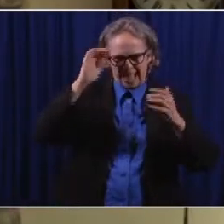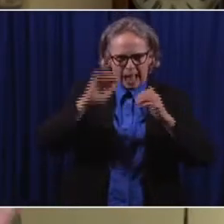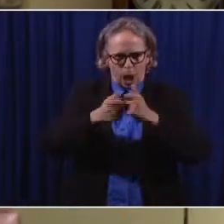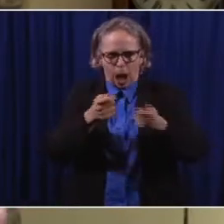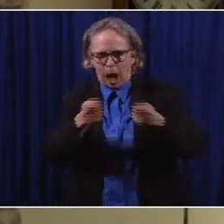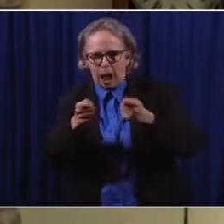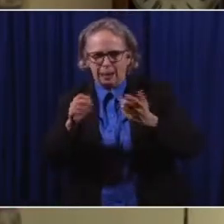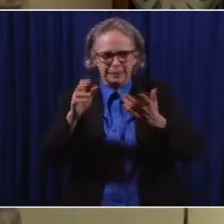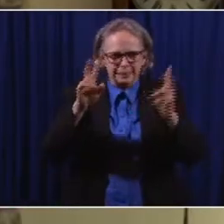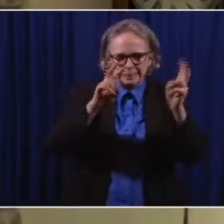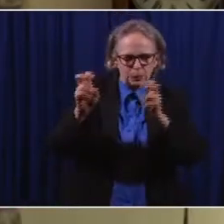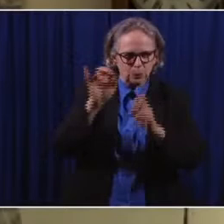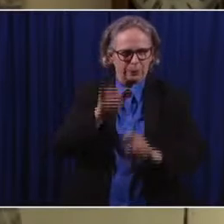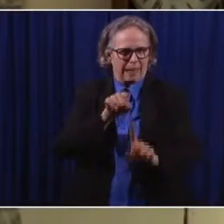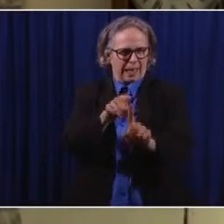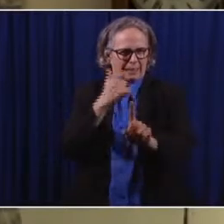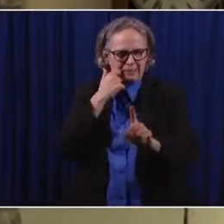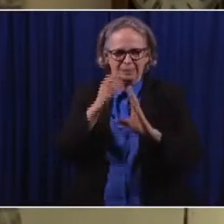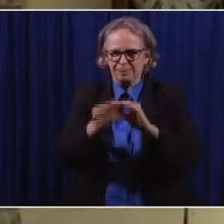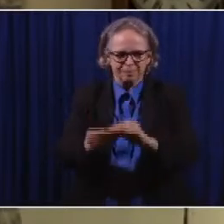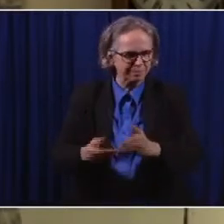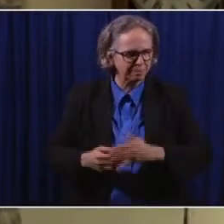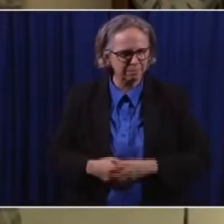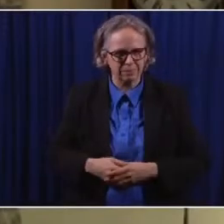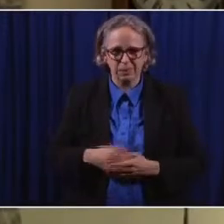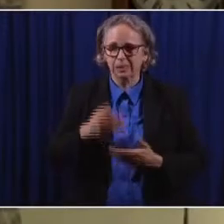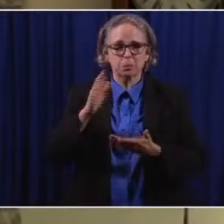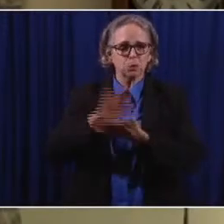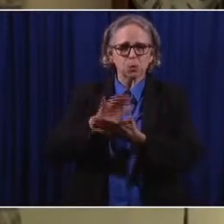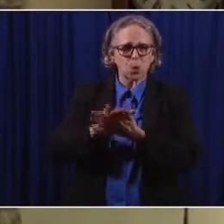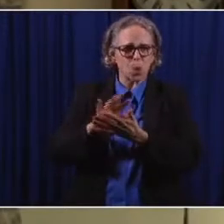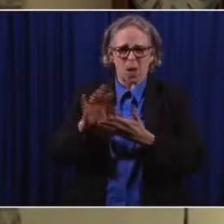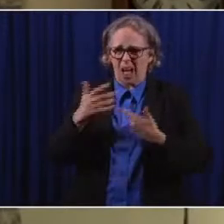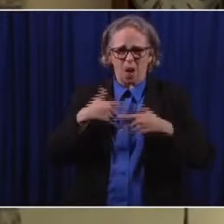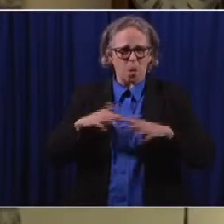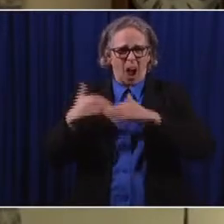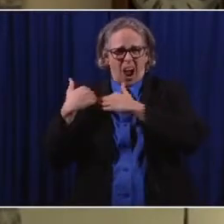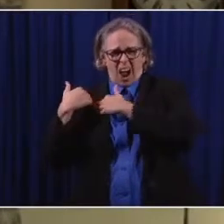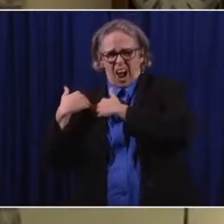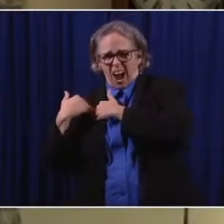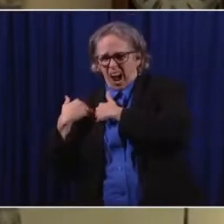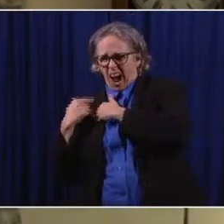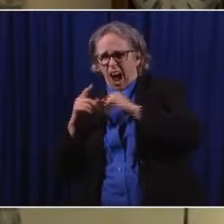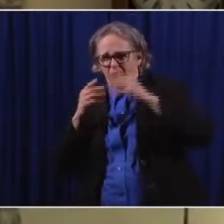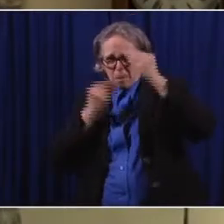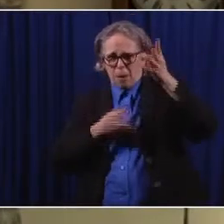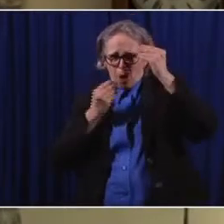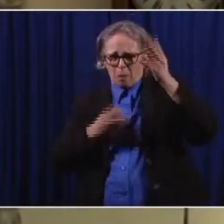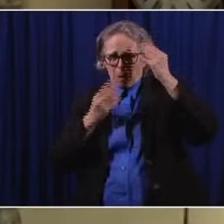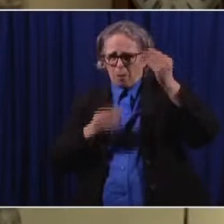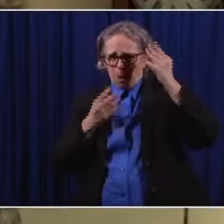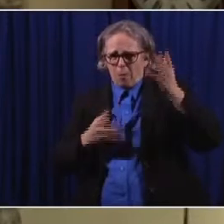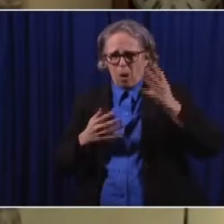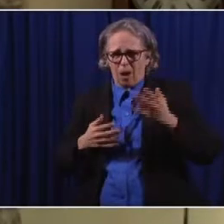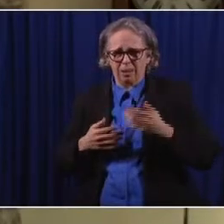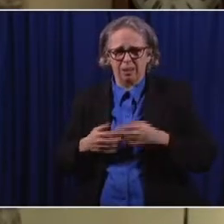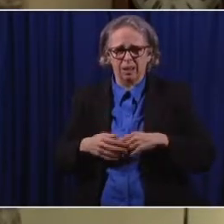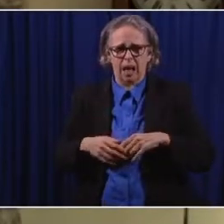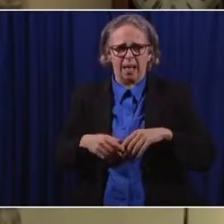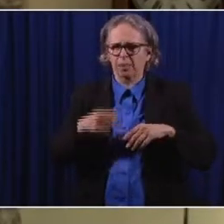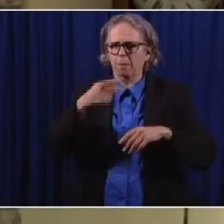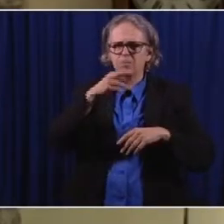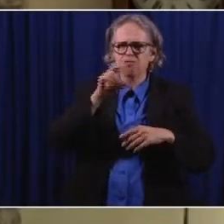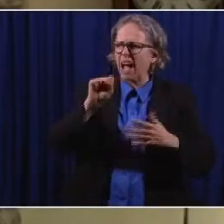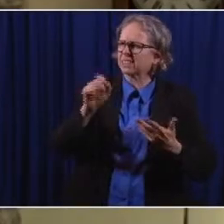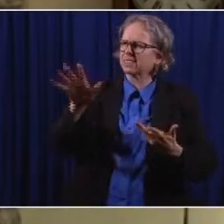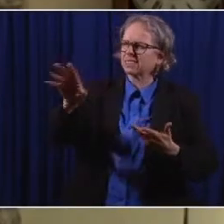this is too burdensome. We had other people, in the press who said, you're not giving us enough. We're going to let this